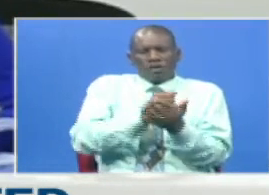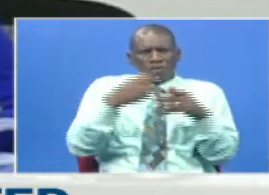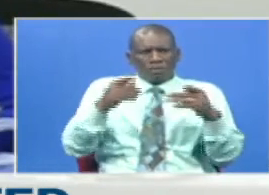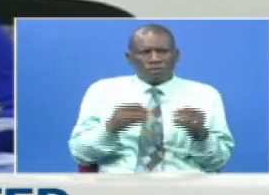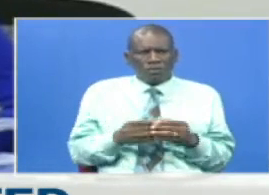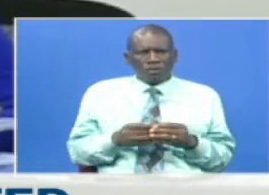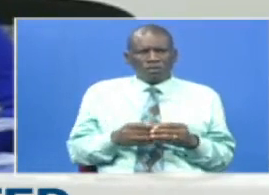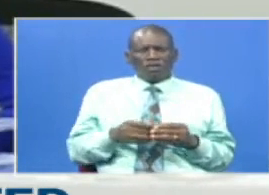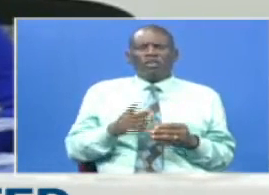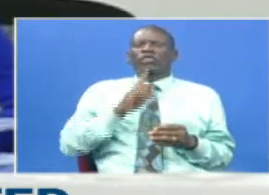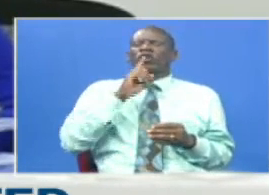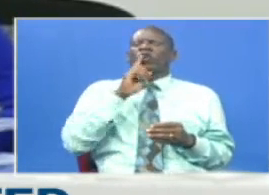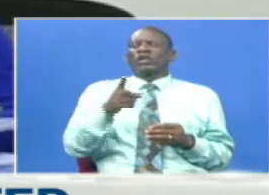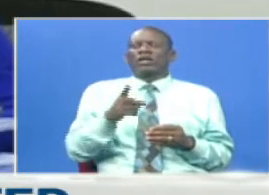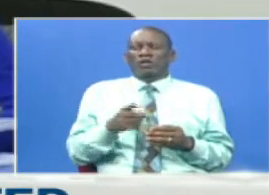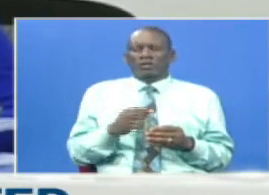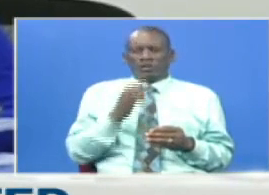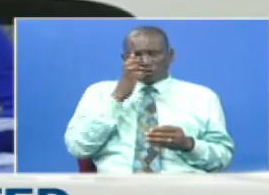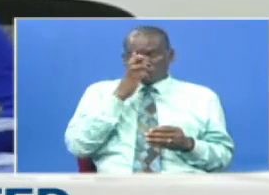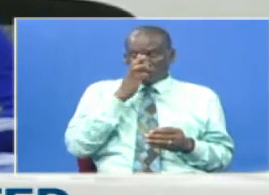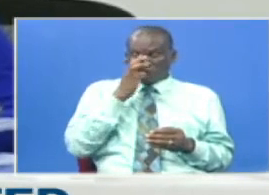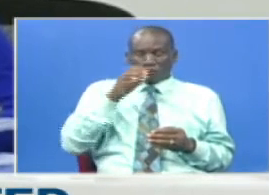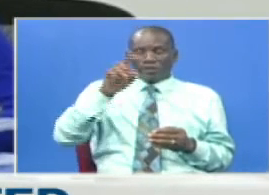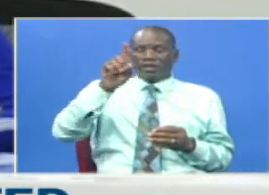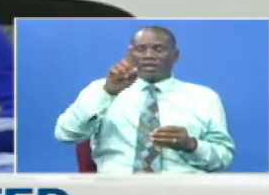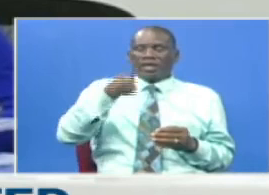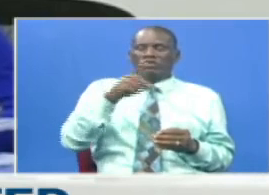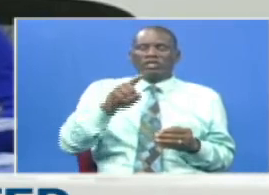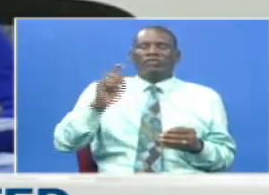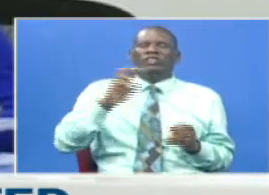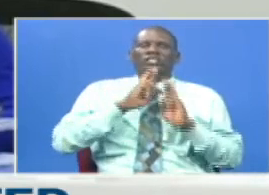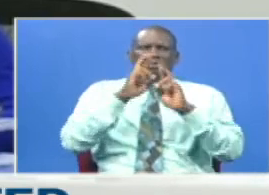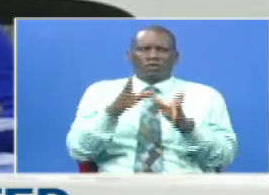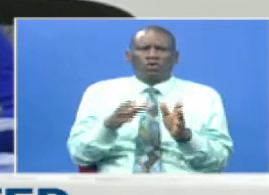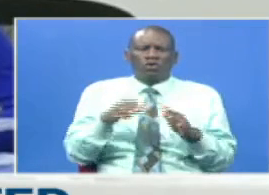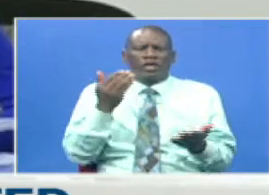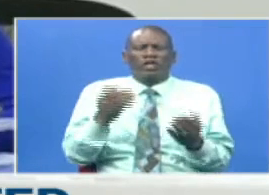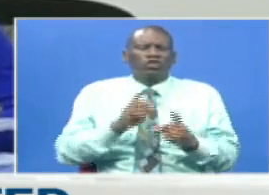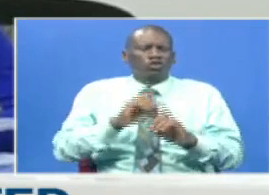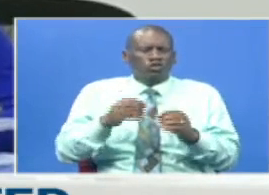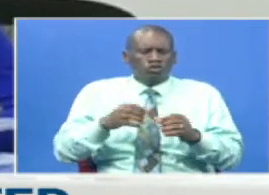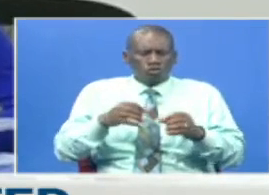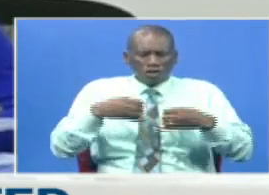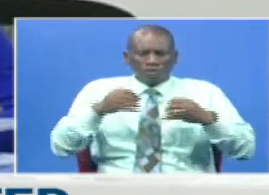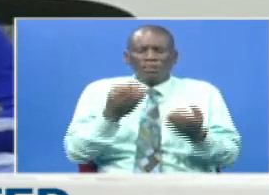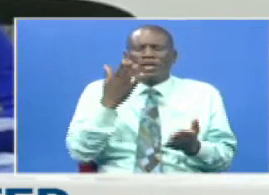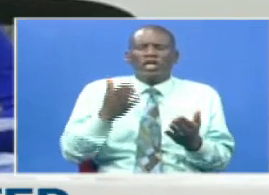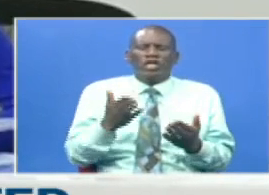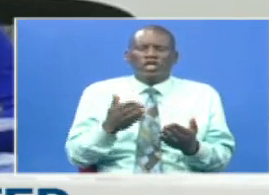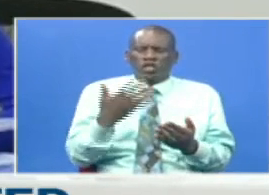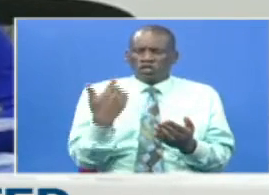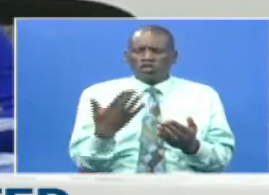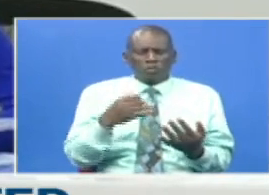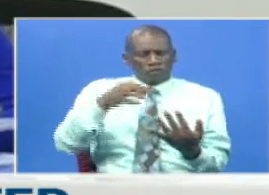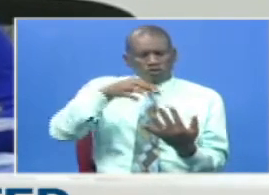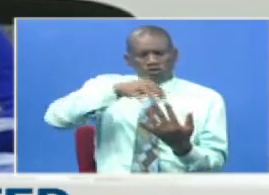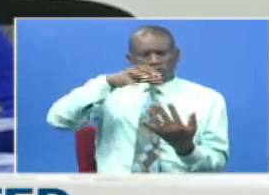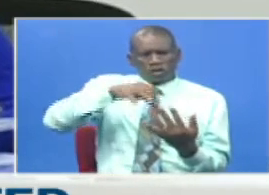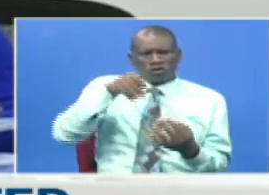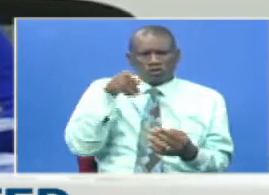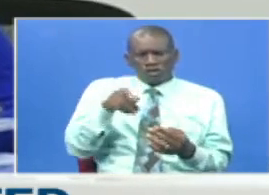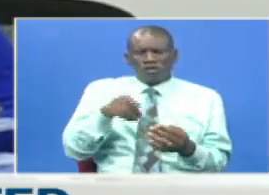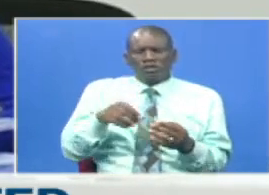judicial review by Officer Shorari, quashing the first respondent's press release or any document of the purported nomination, appointment of the interested parties,